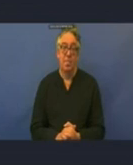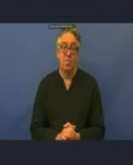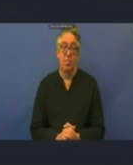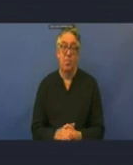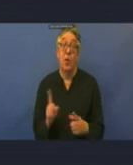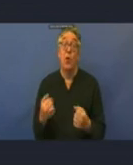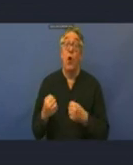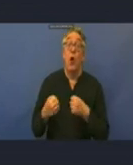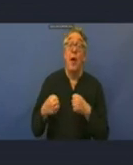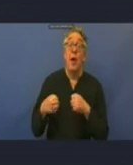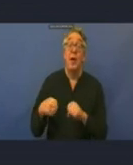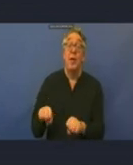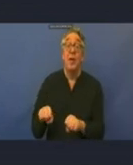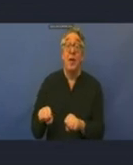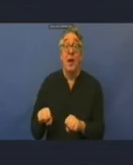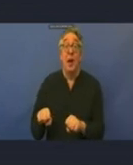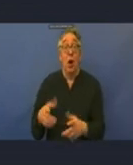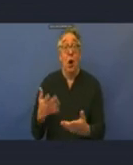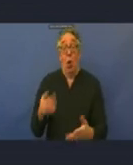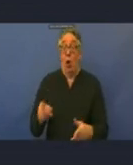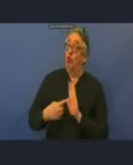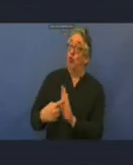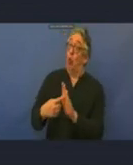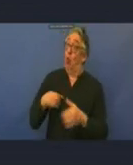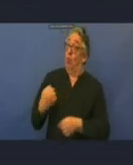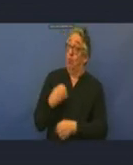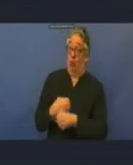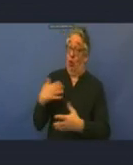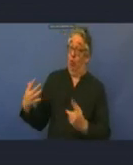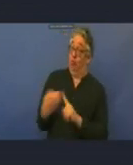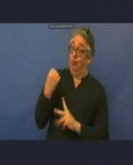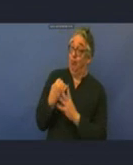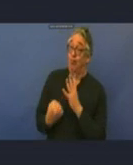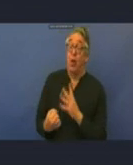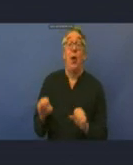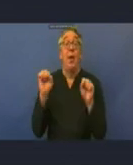results, it can also take place at a thematic event.